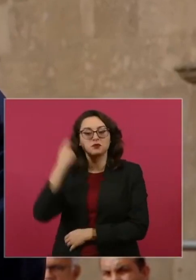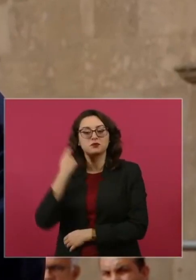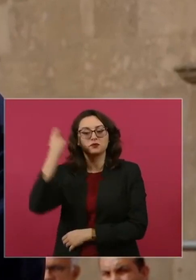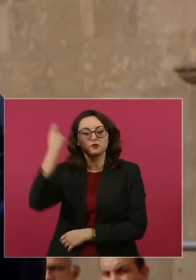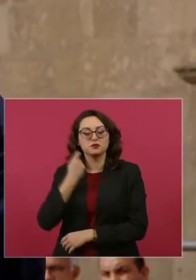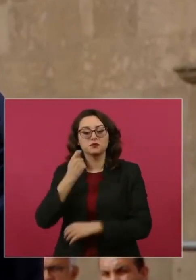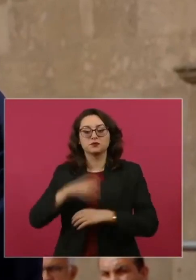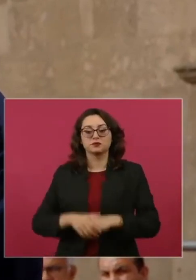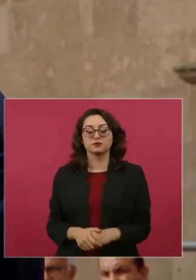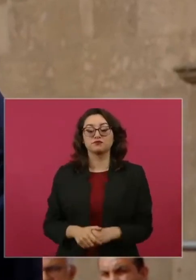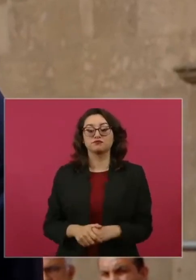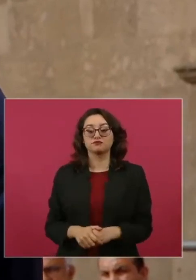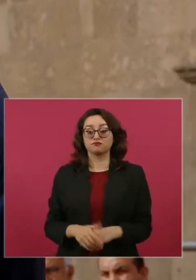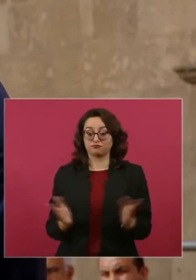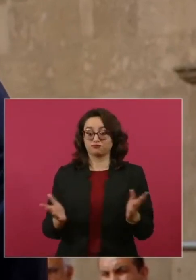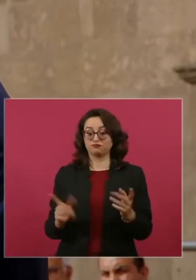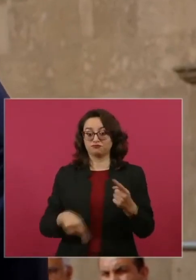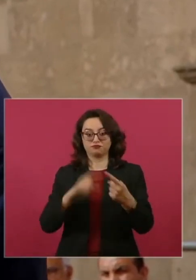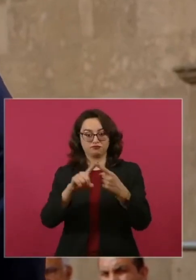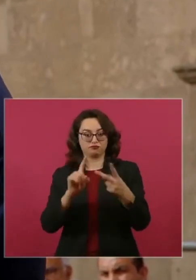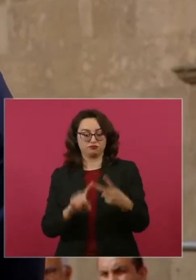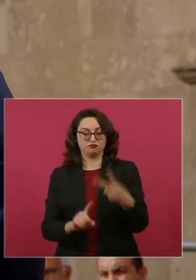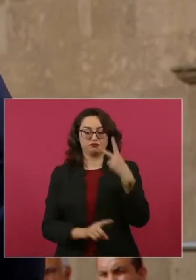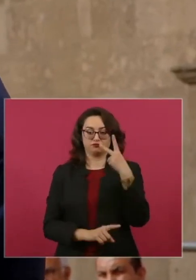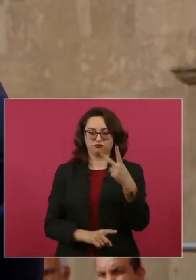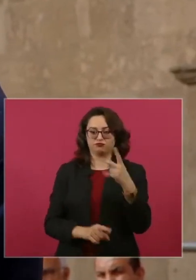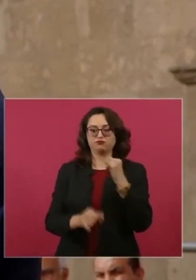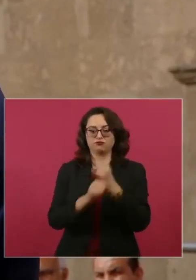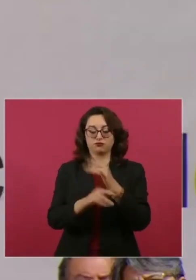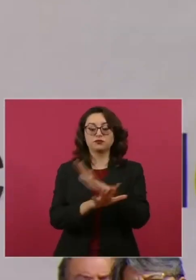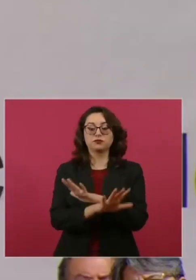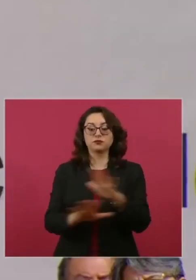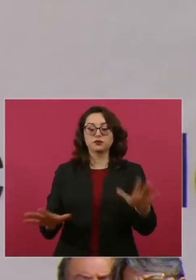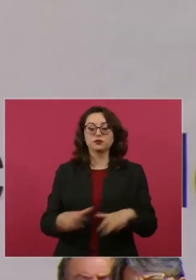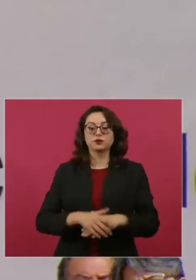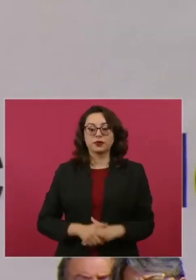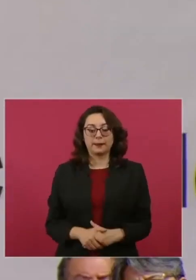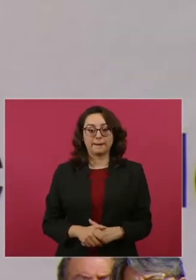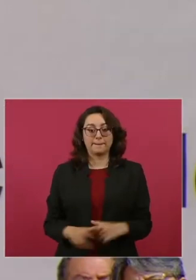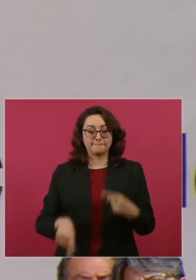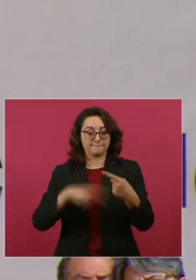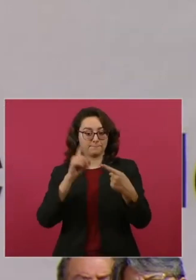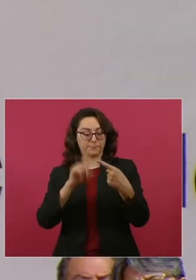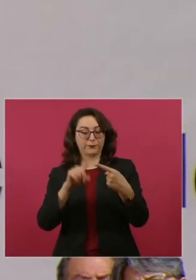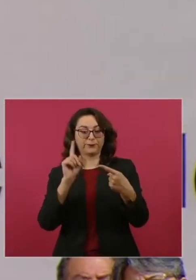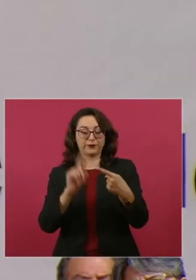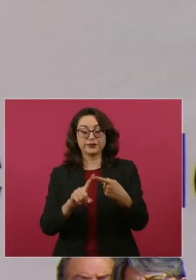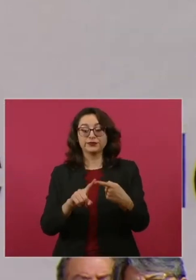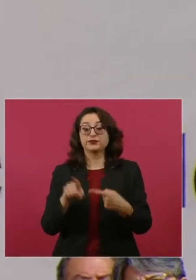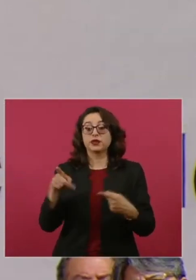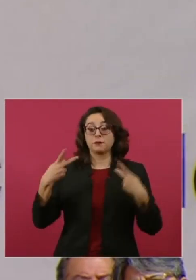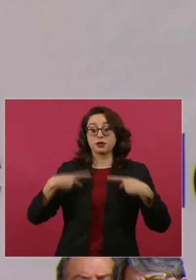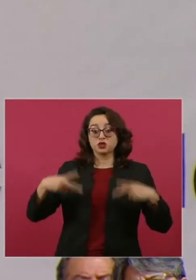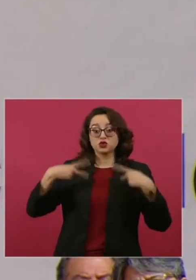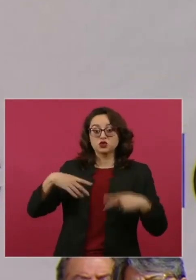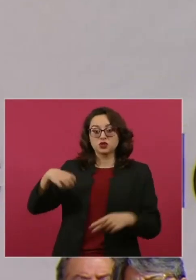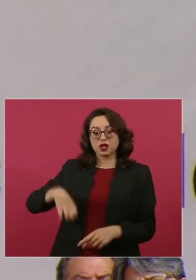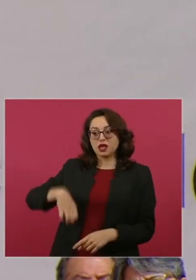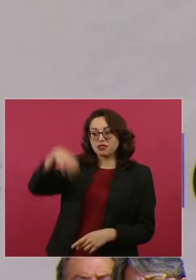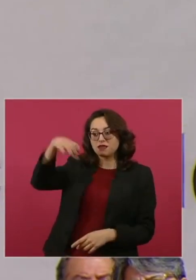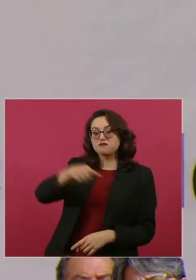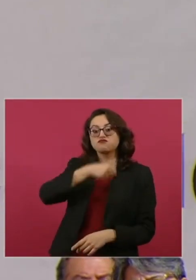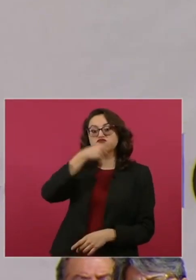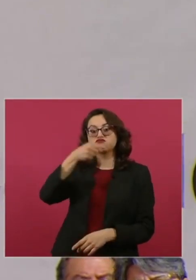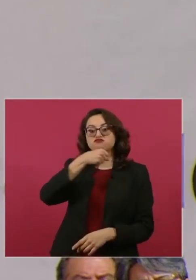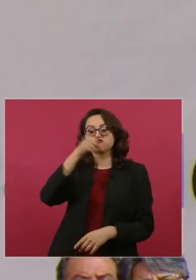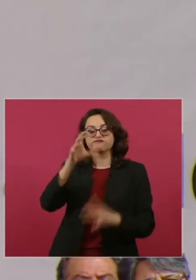dos informes. Uno, And two things que about ya that. se elevó lo de la pensión de los adultos mayores a rango